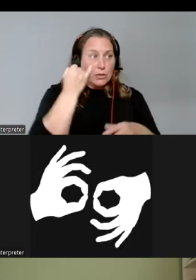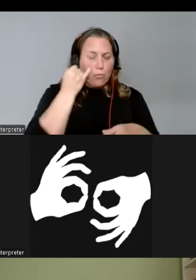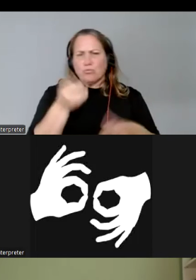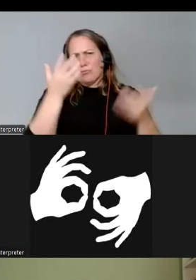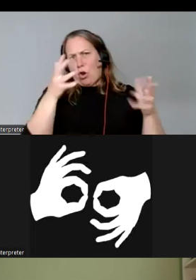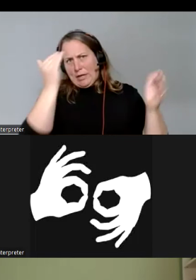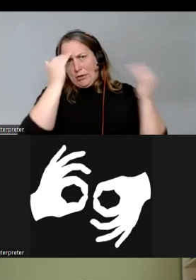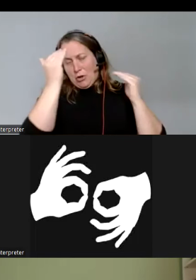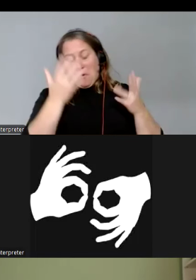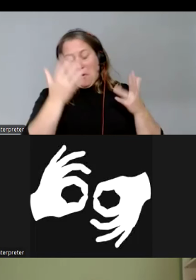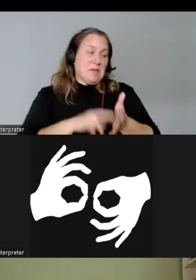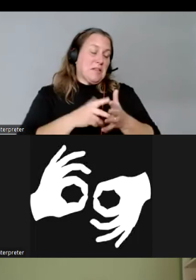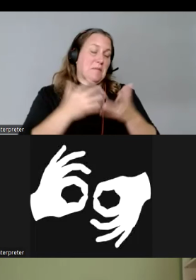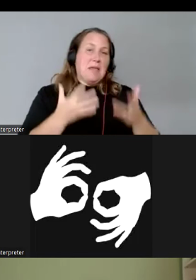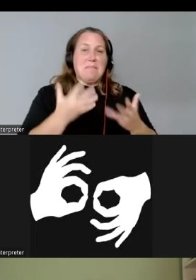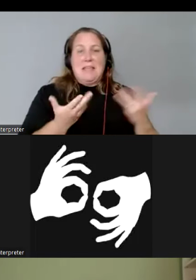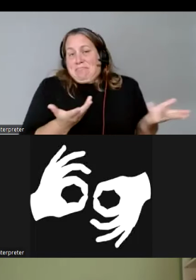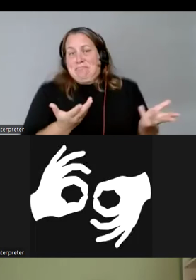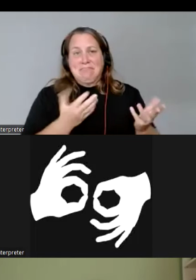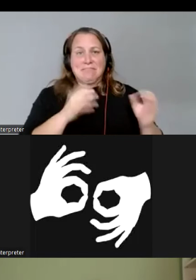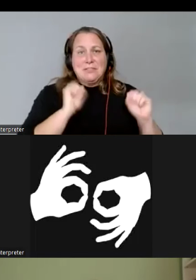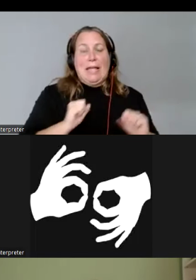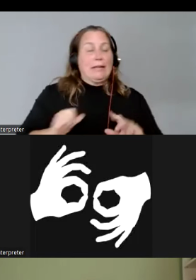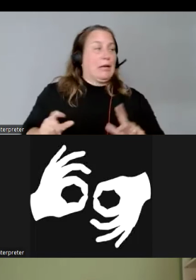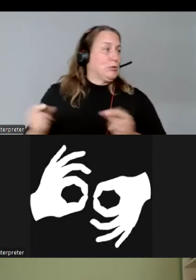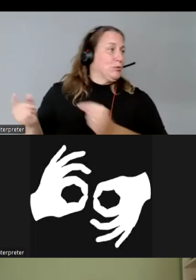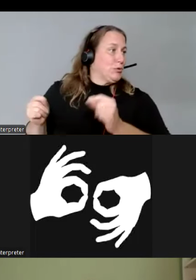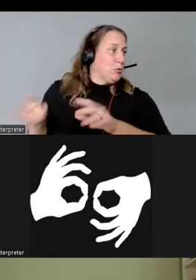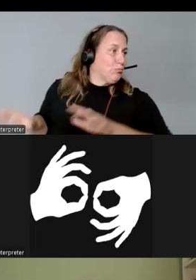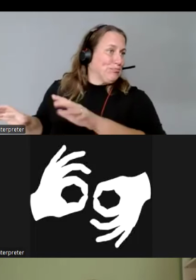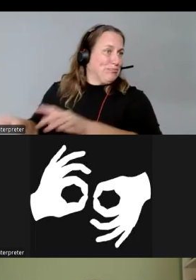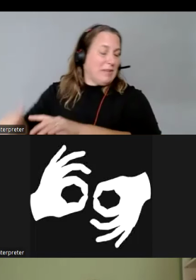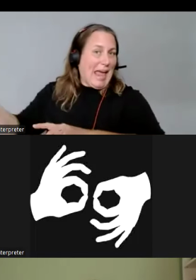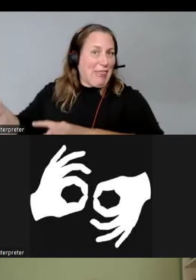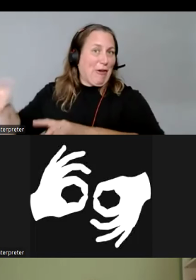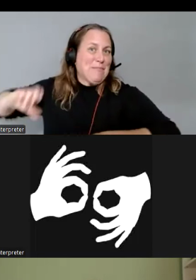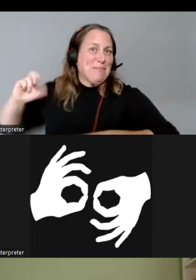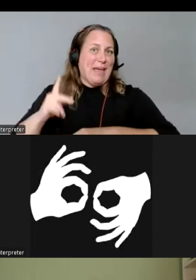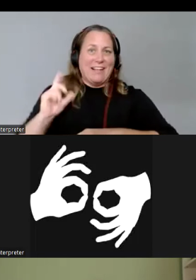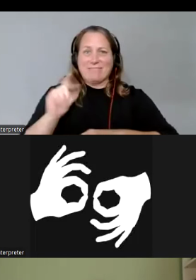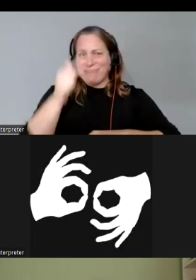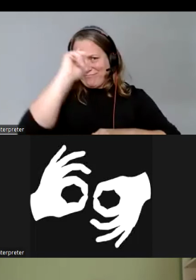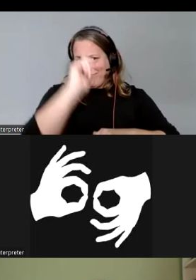that, you might want to, do a different chore in the meantime, or spend this time however you want.